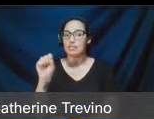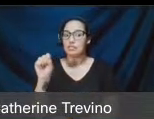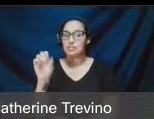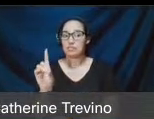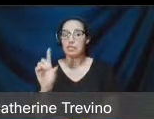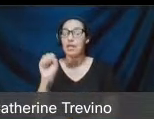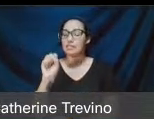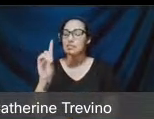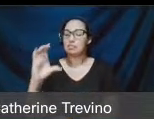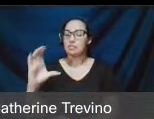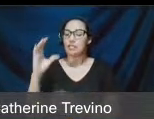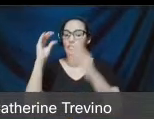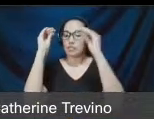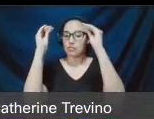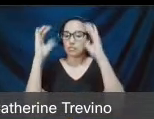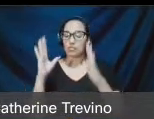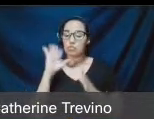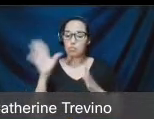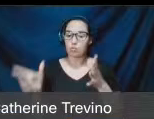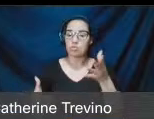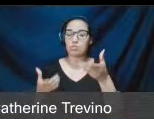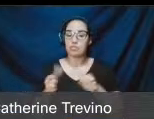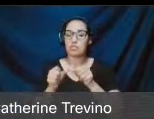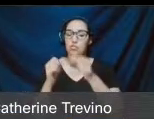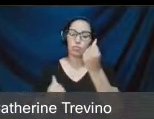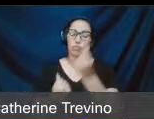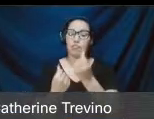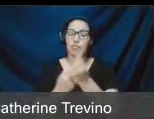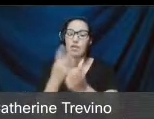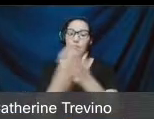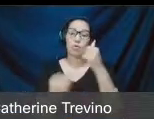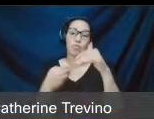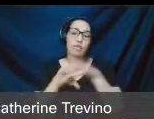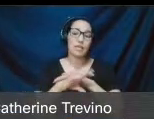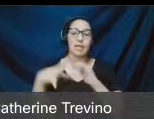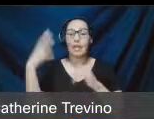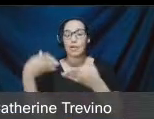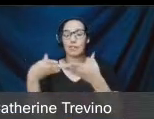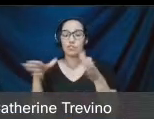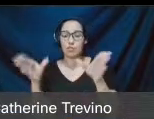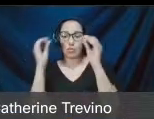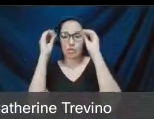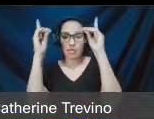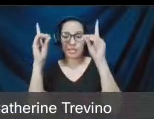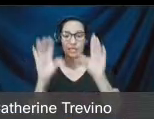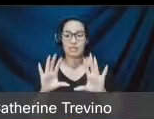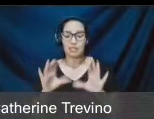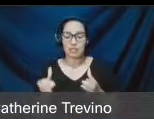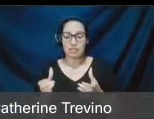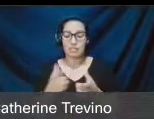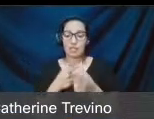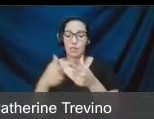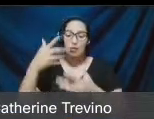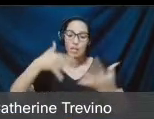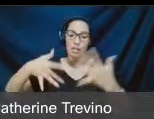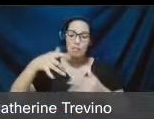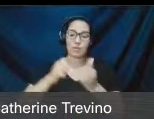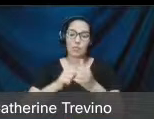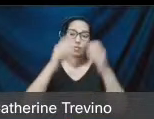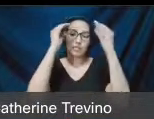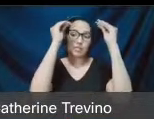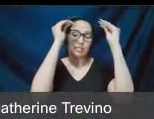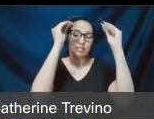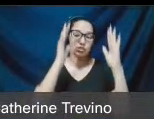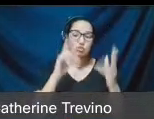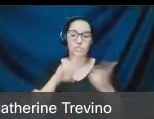virtual small group instruction and individual support both in and out of the general ed class setting, and will collaborate with parents and general ed teachers and